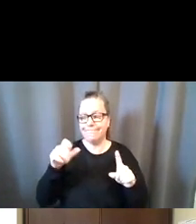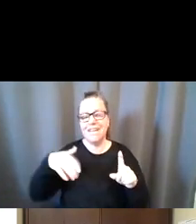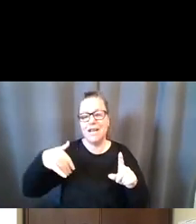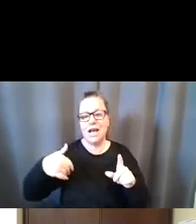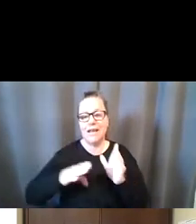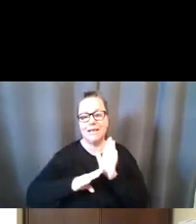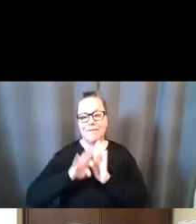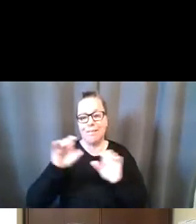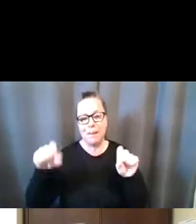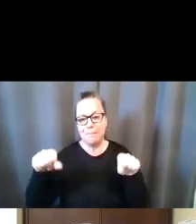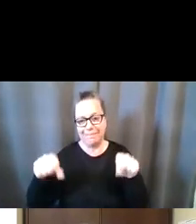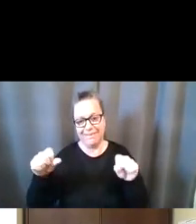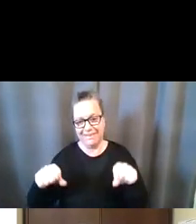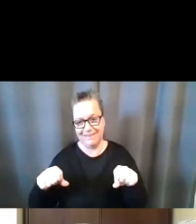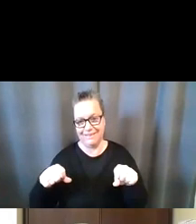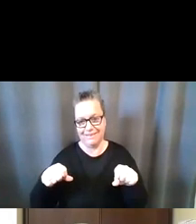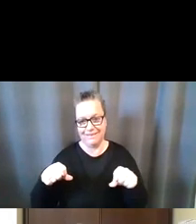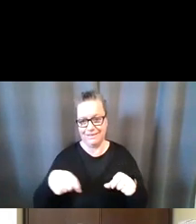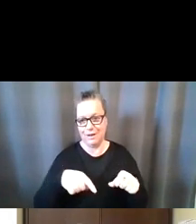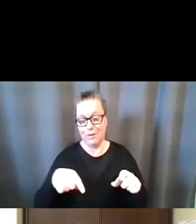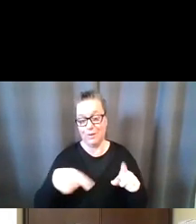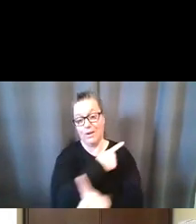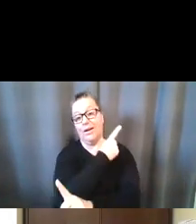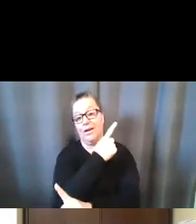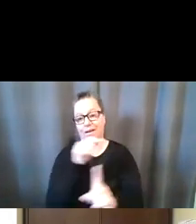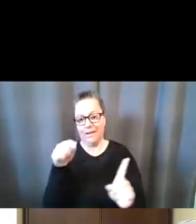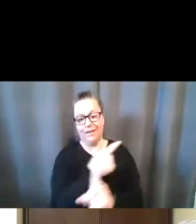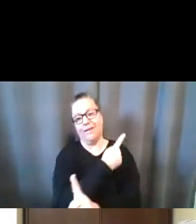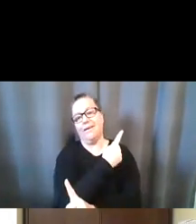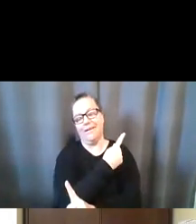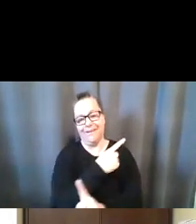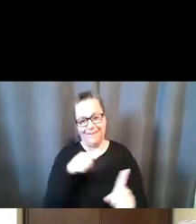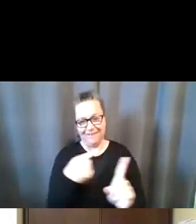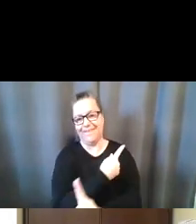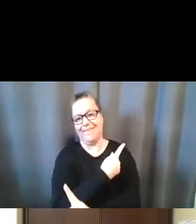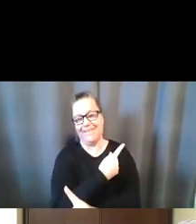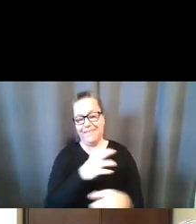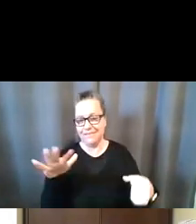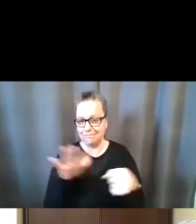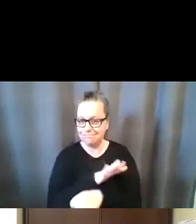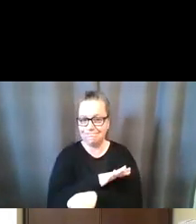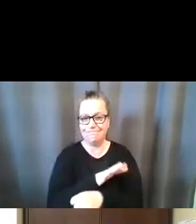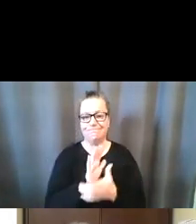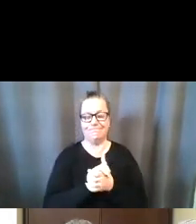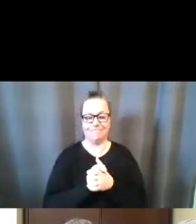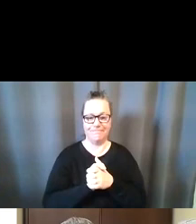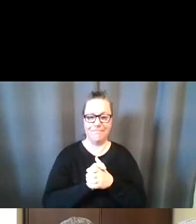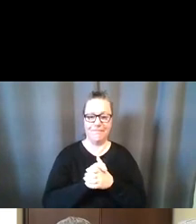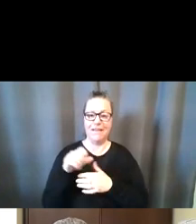down. So off I go into the rough, the entirety of the hole.